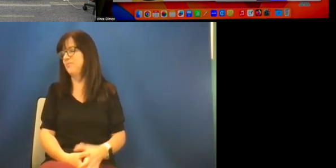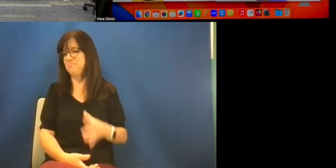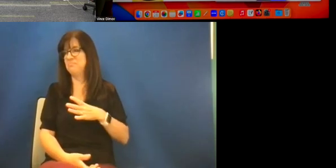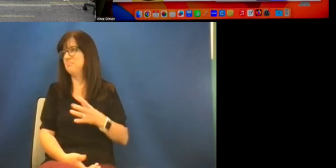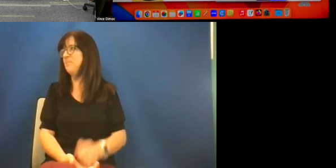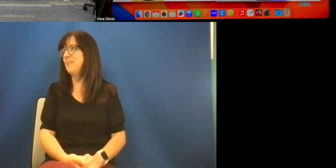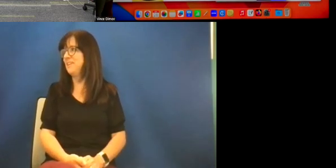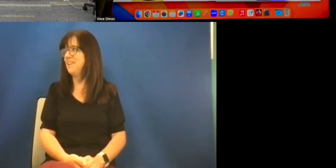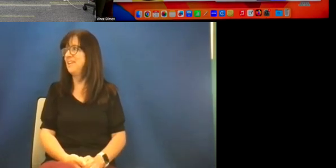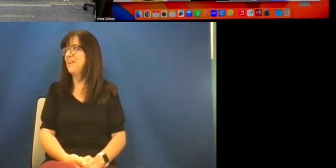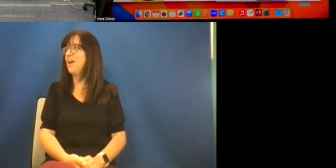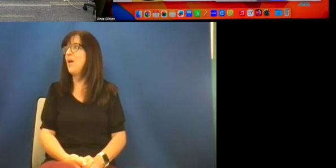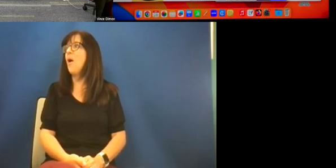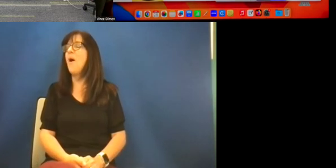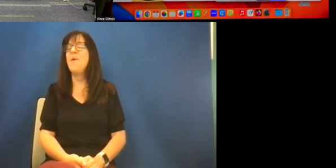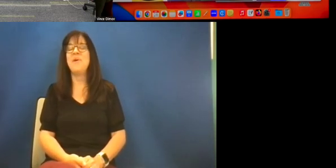sorry.